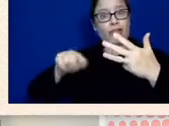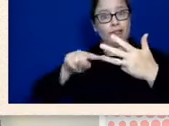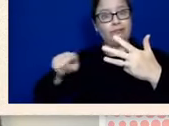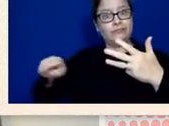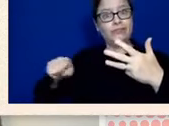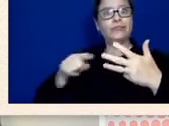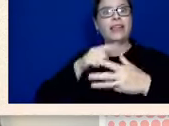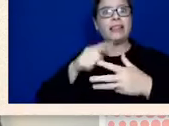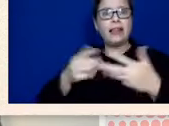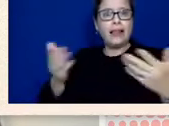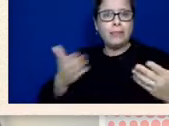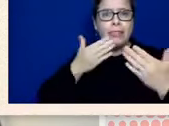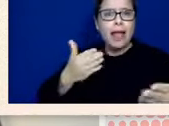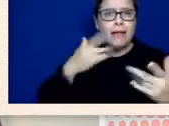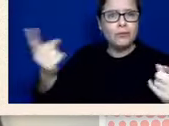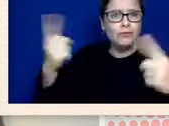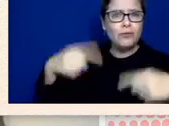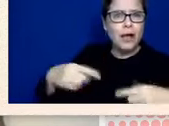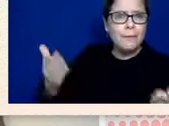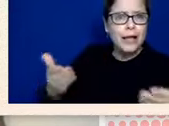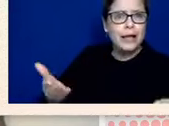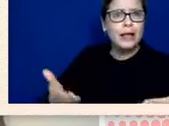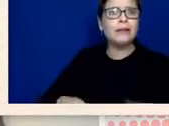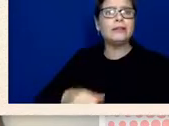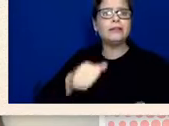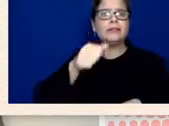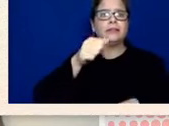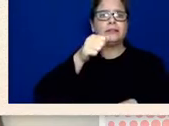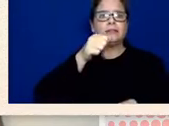And I am a private school boarding